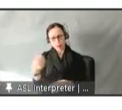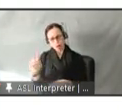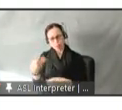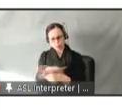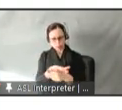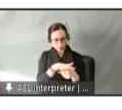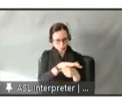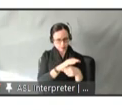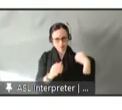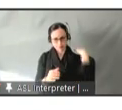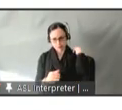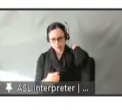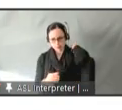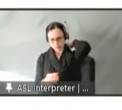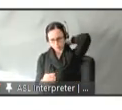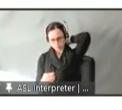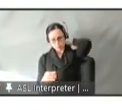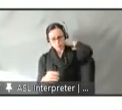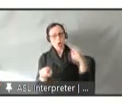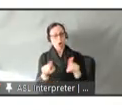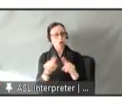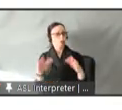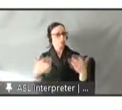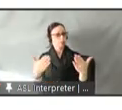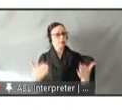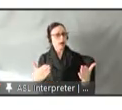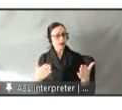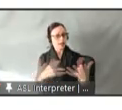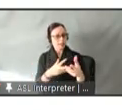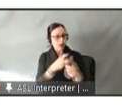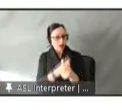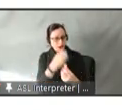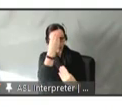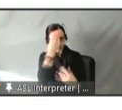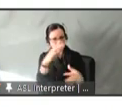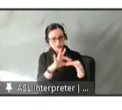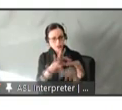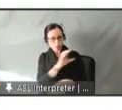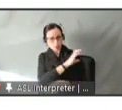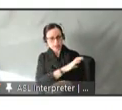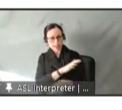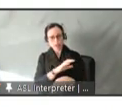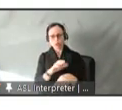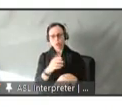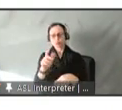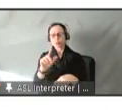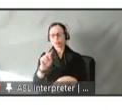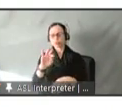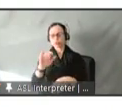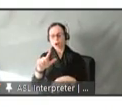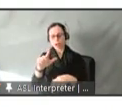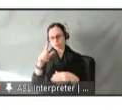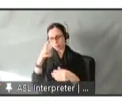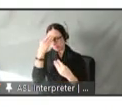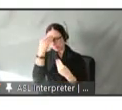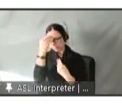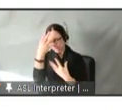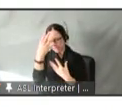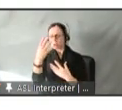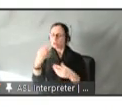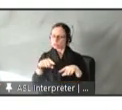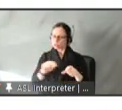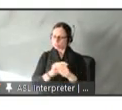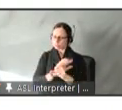locations. I also wanted to provide an update on clinical trial data. I think throughout the pandemic,